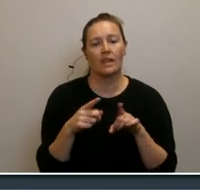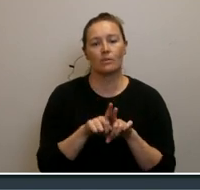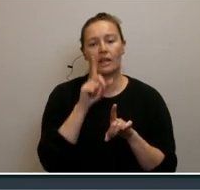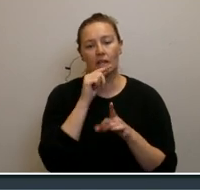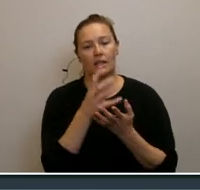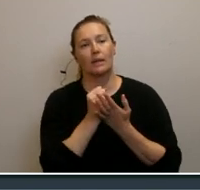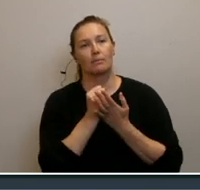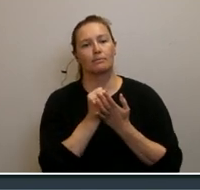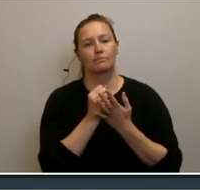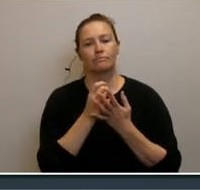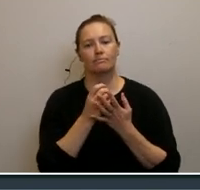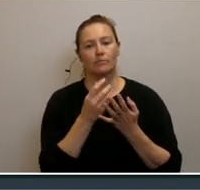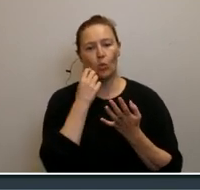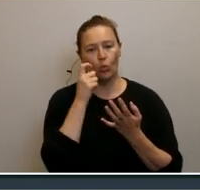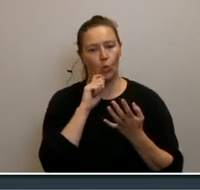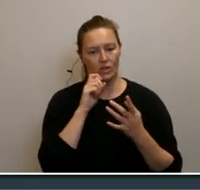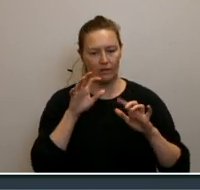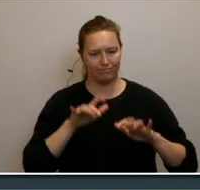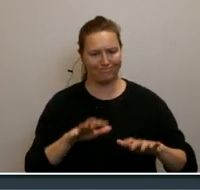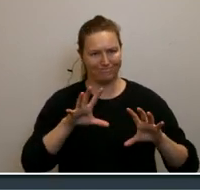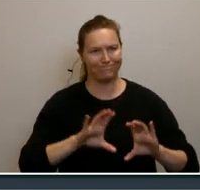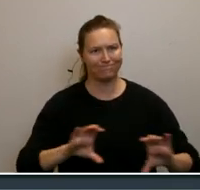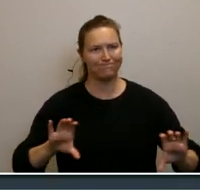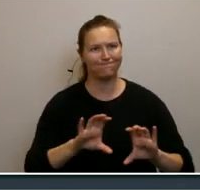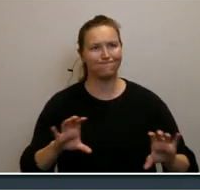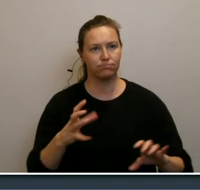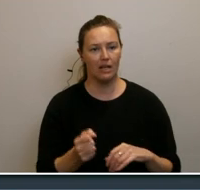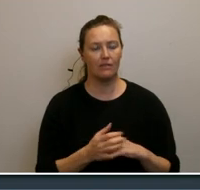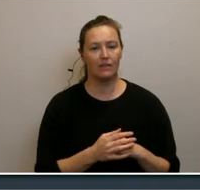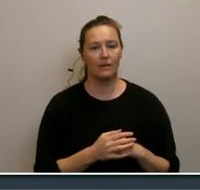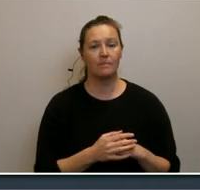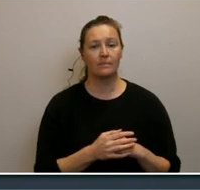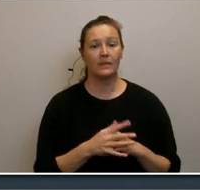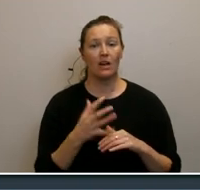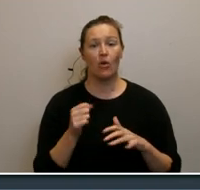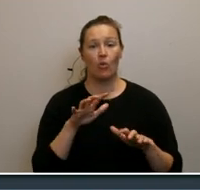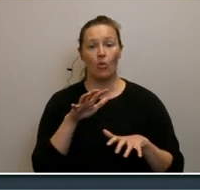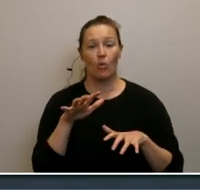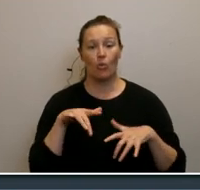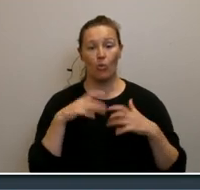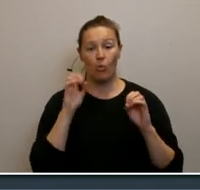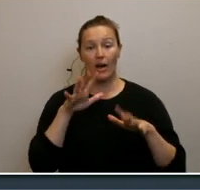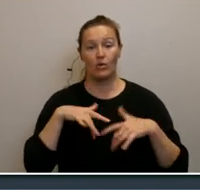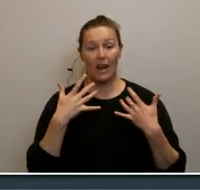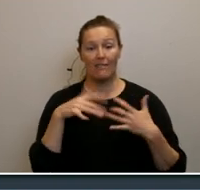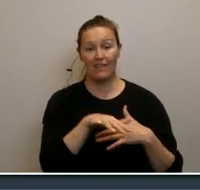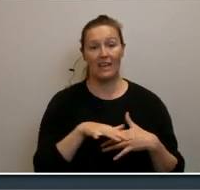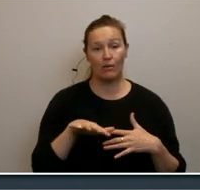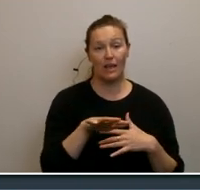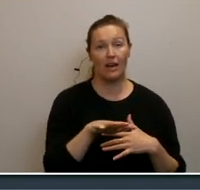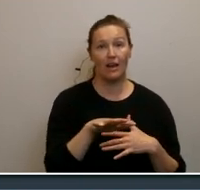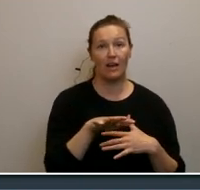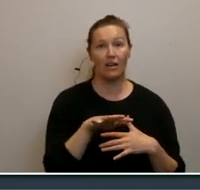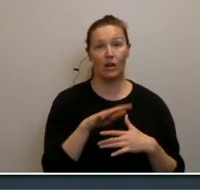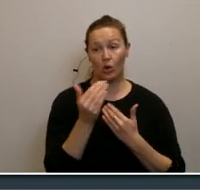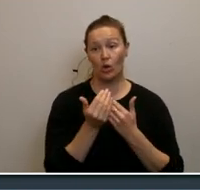large volumes of water. To have such a wilderness area so close to our newer suburbs, the opportunity